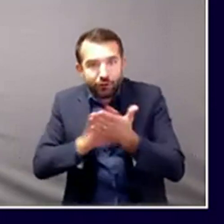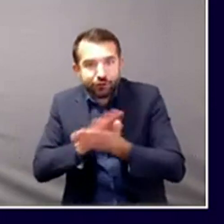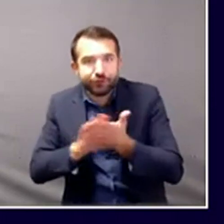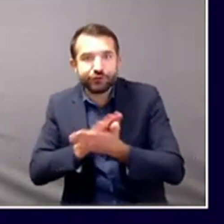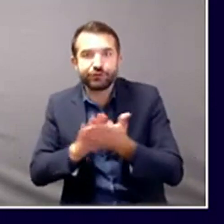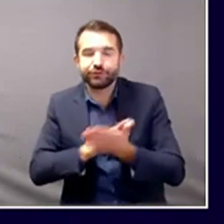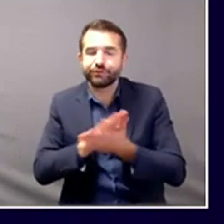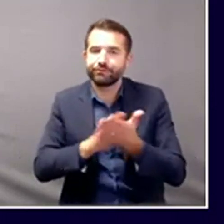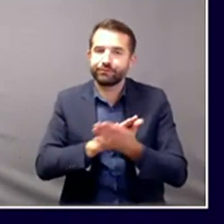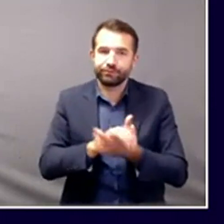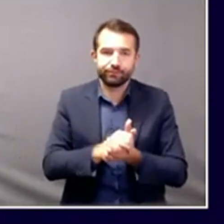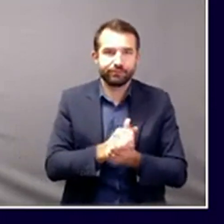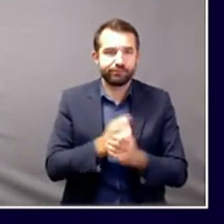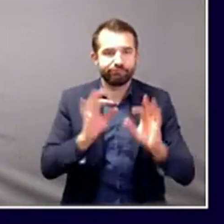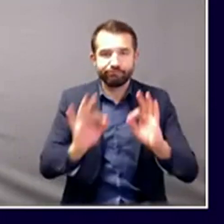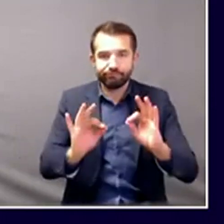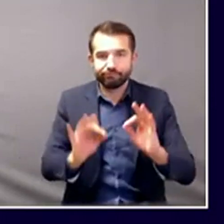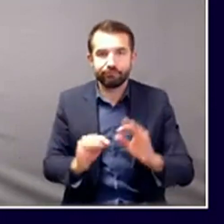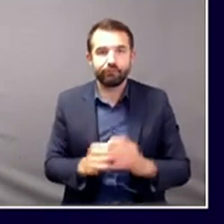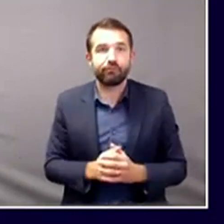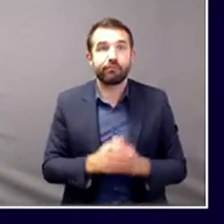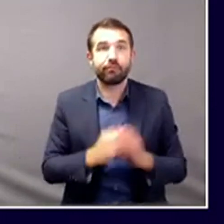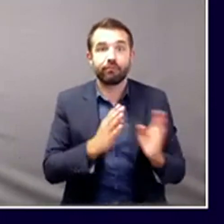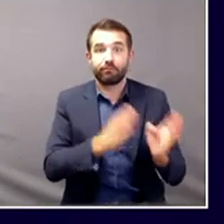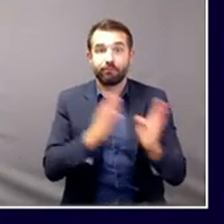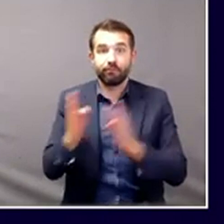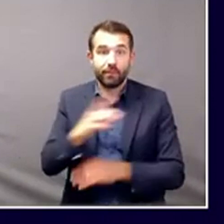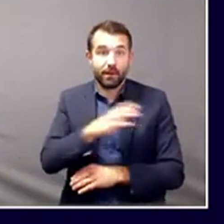So with that, I'd like to turn things over to Commissioner Lambert.